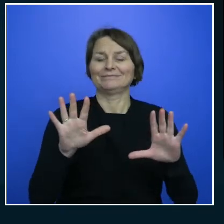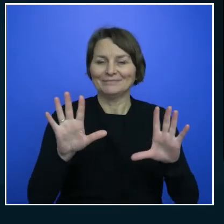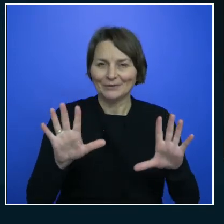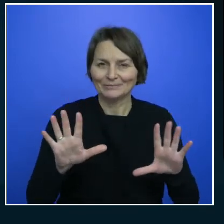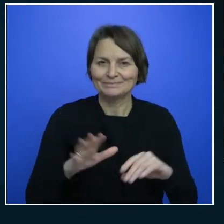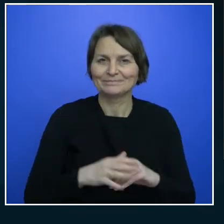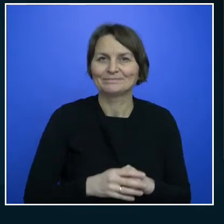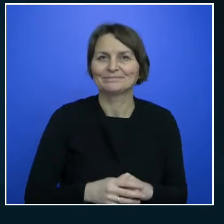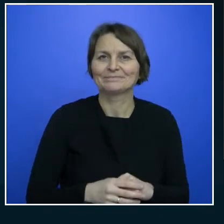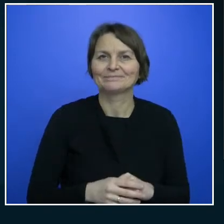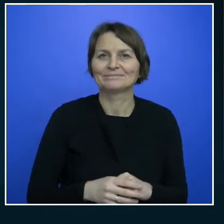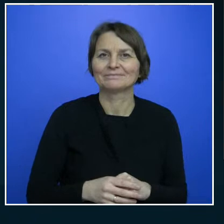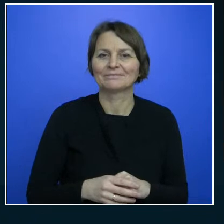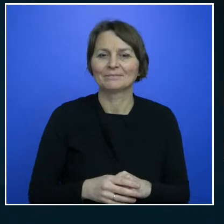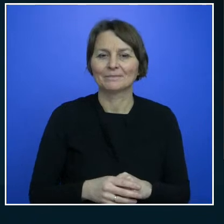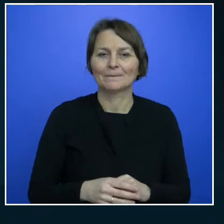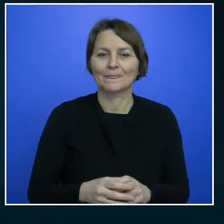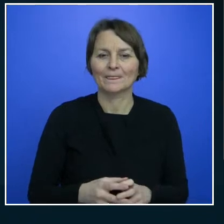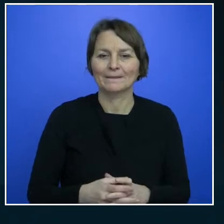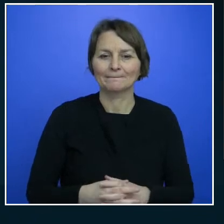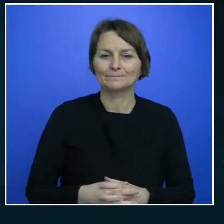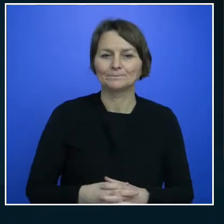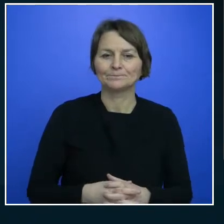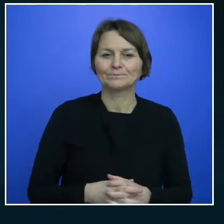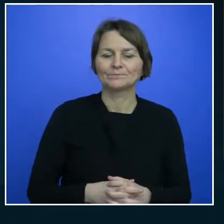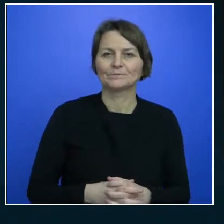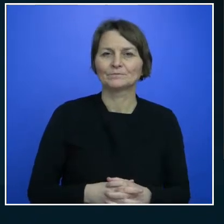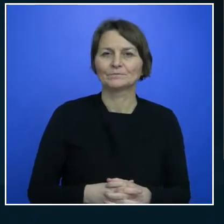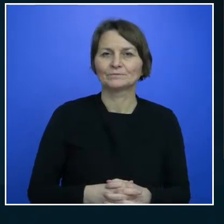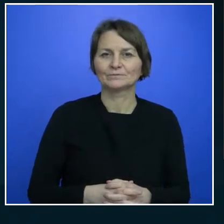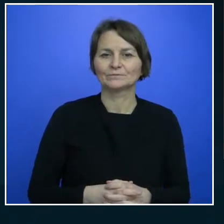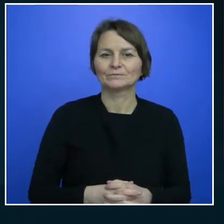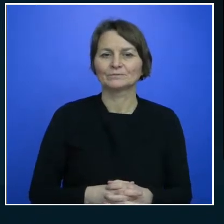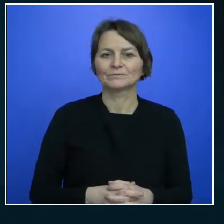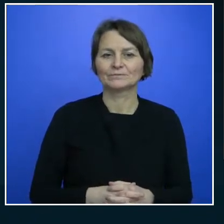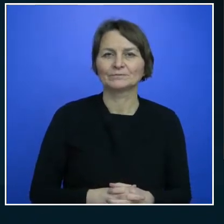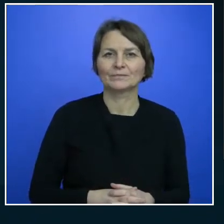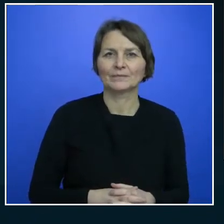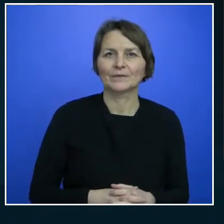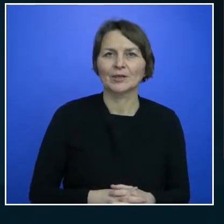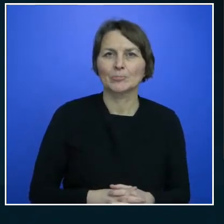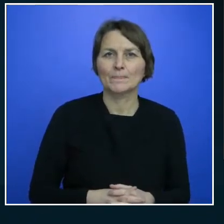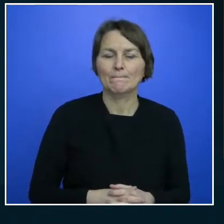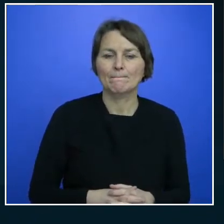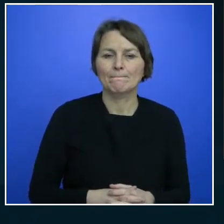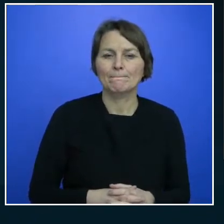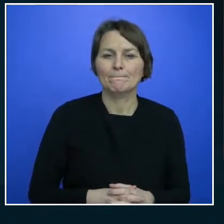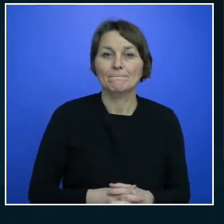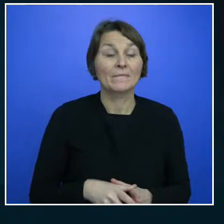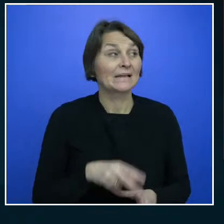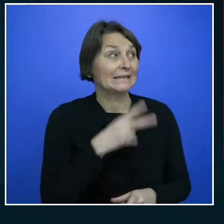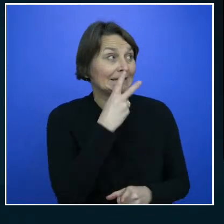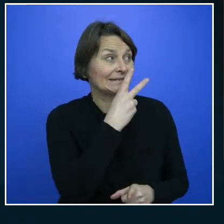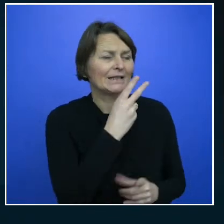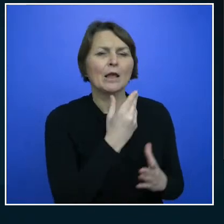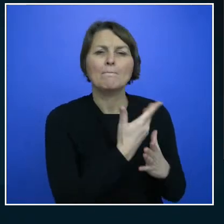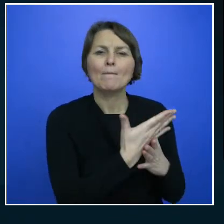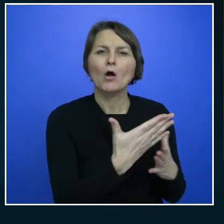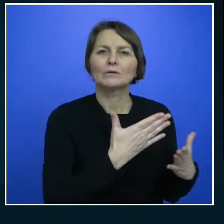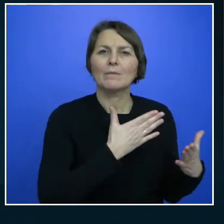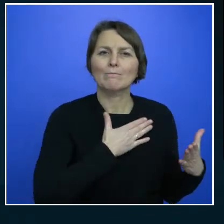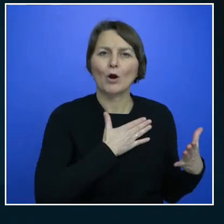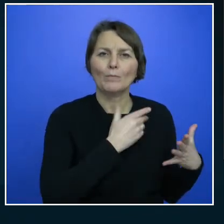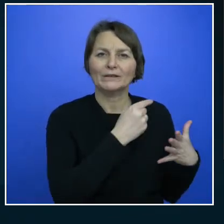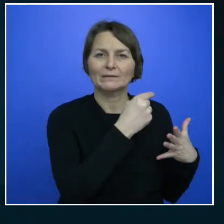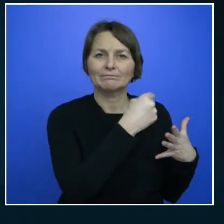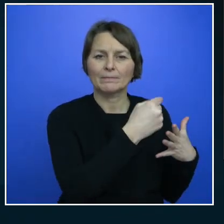the what is the SKU, right? And the SKU is multiple properties. So as soon as we hit that column, we get the brackets here,